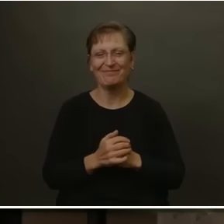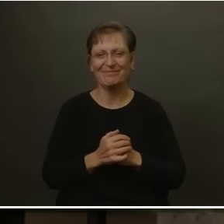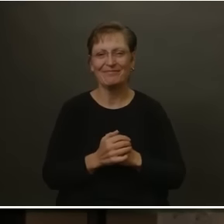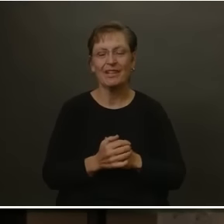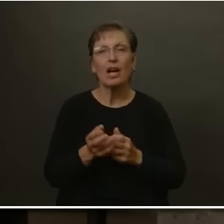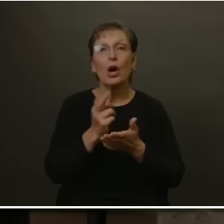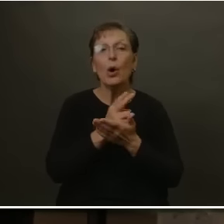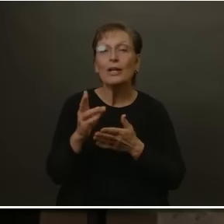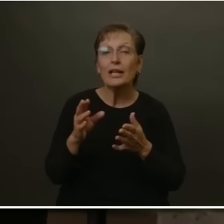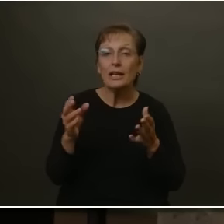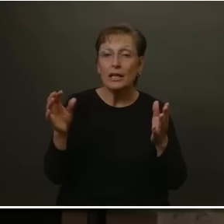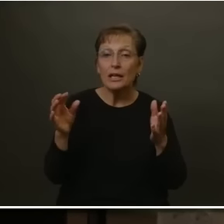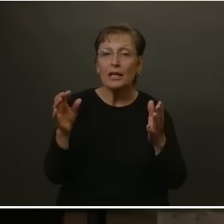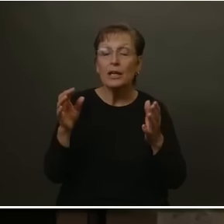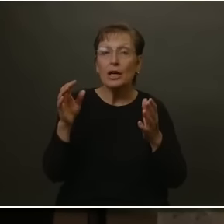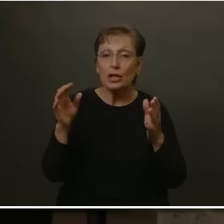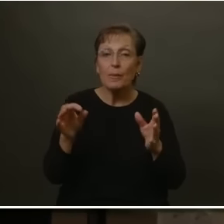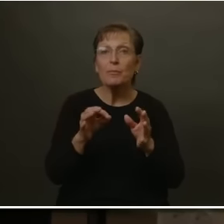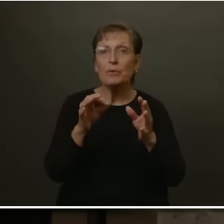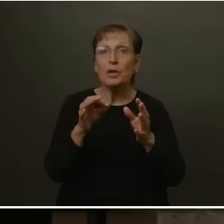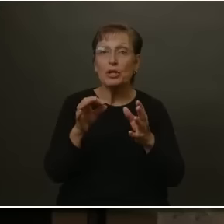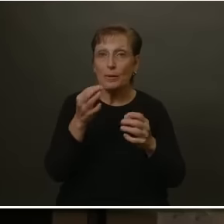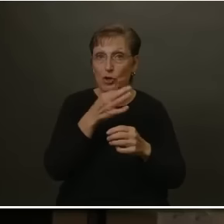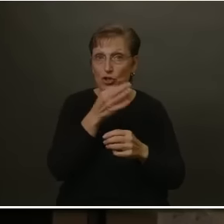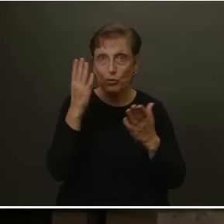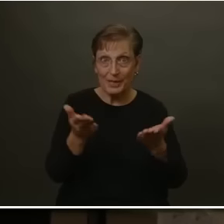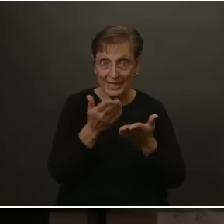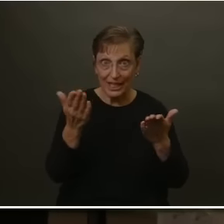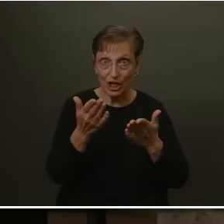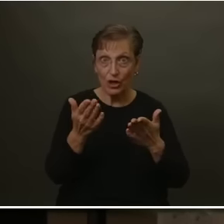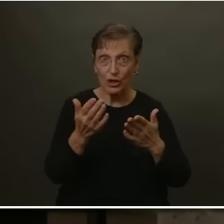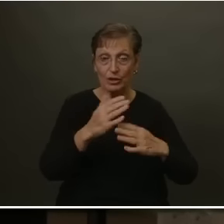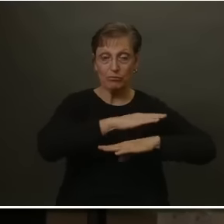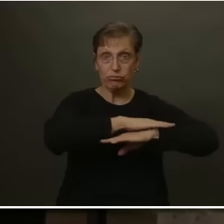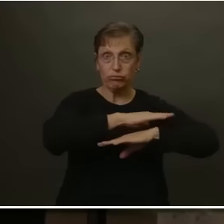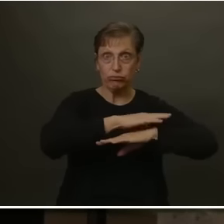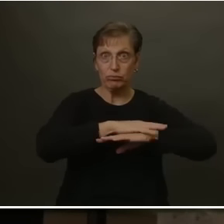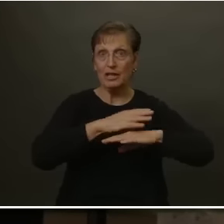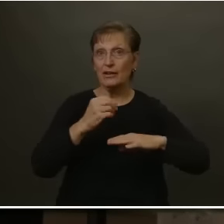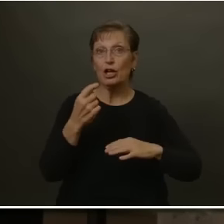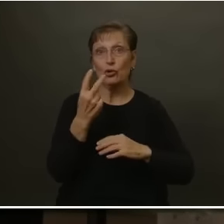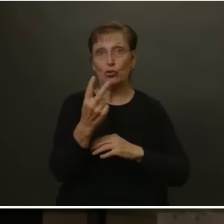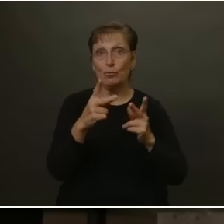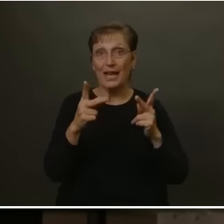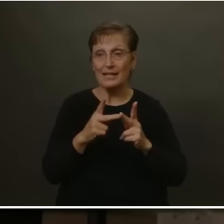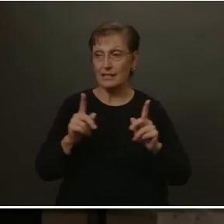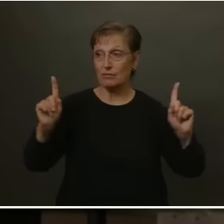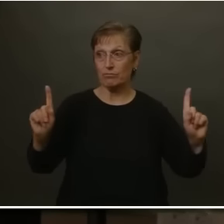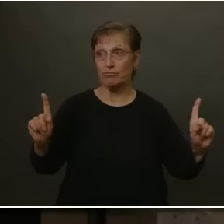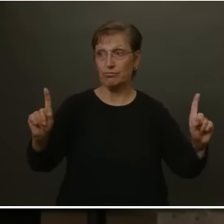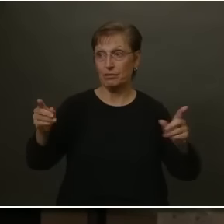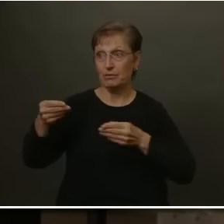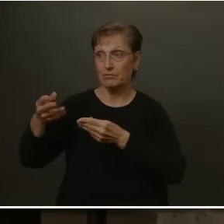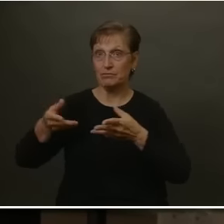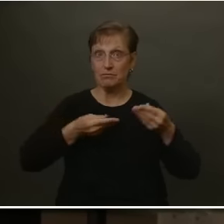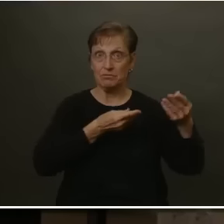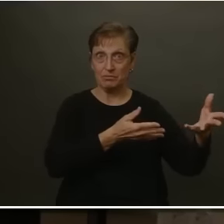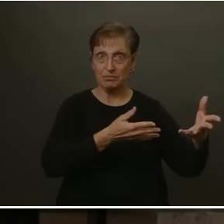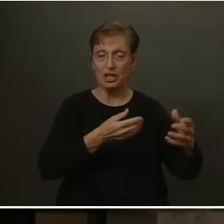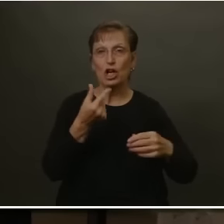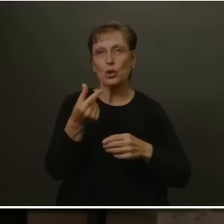Holy Communion will be given right here in front of the altar. We'll have two communion stations, and gluten-free hosts will be available at those stations.